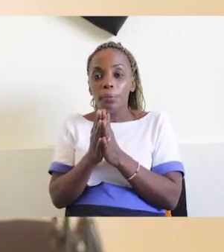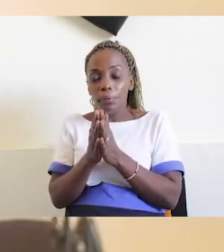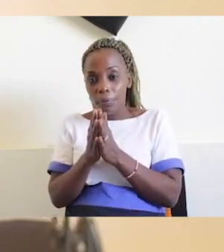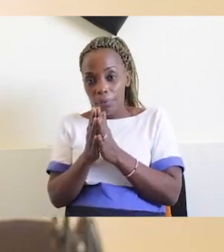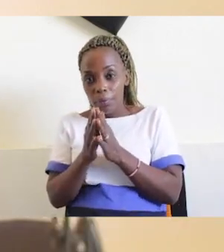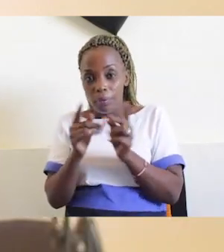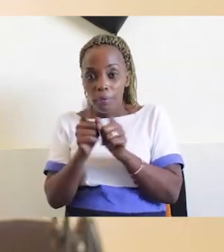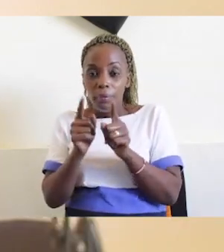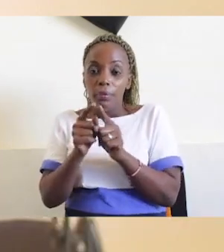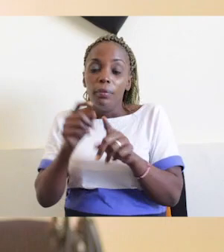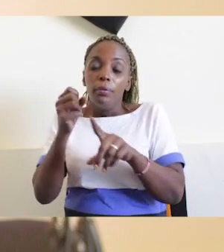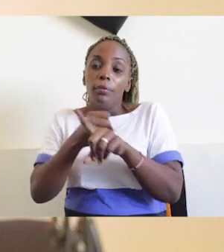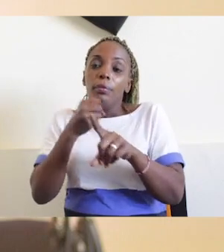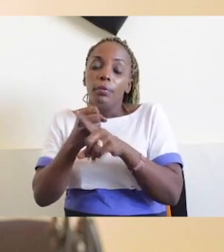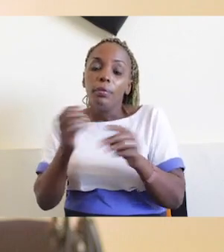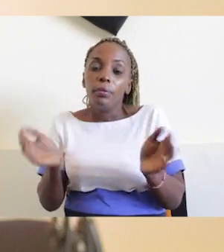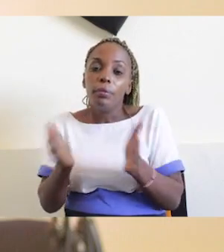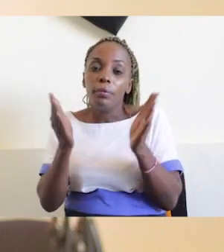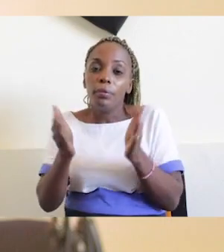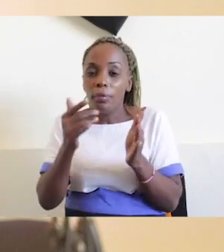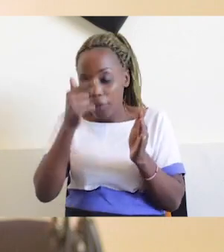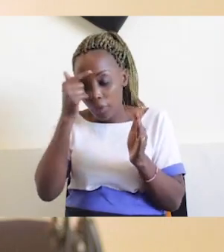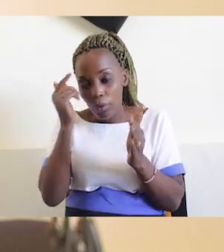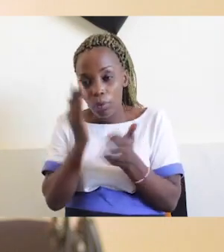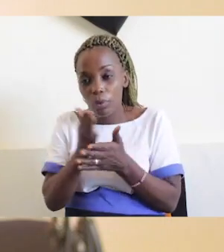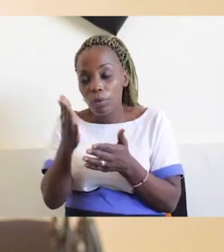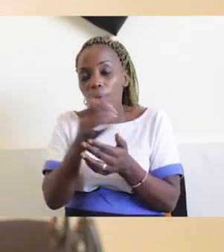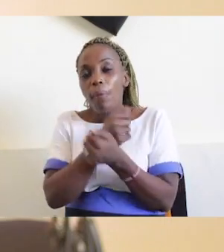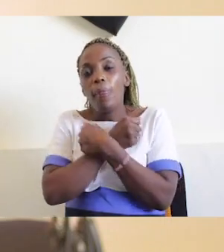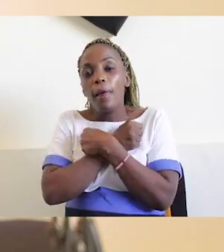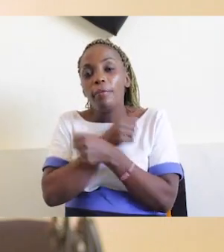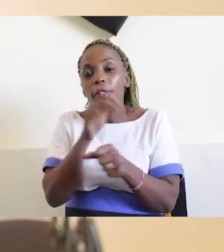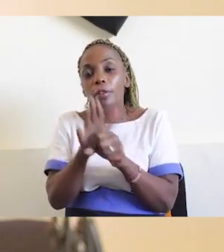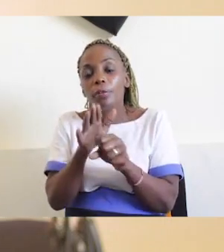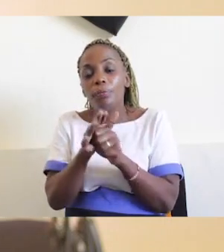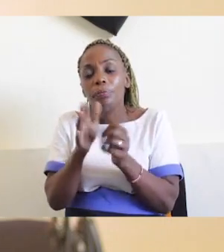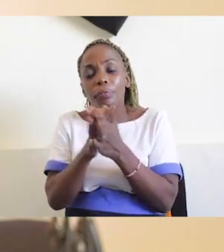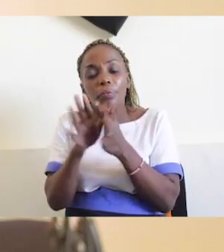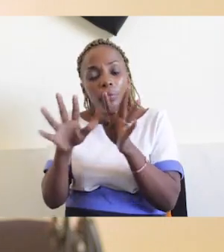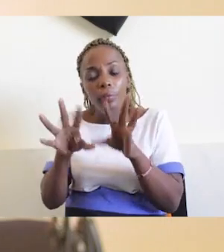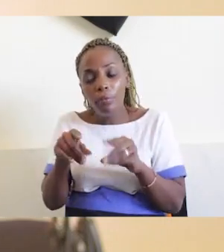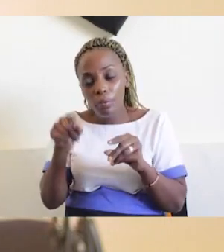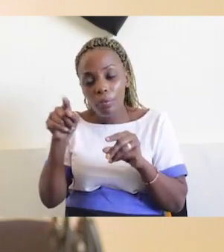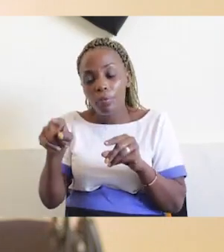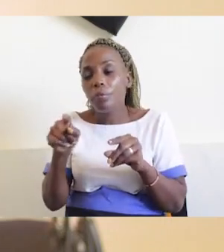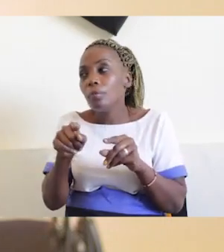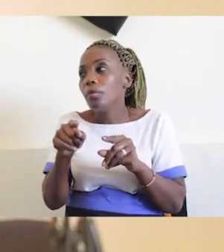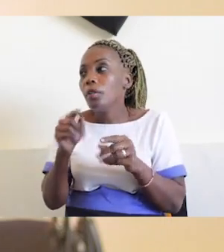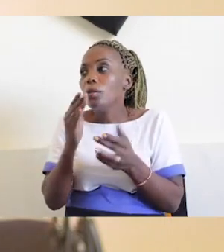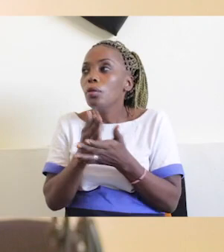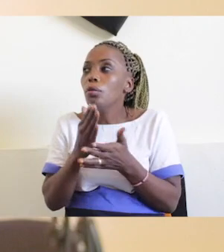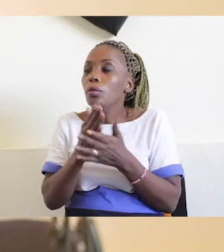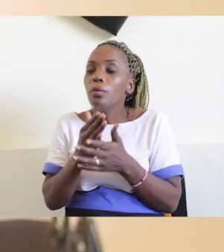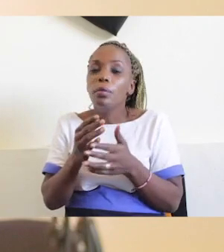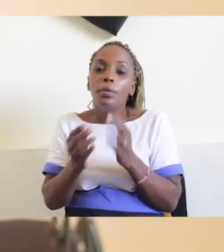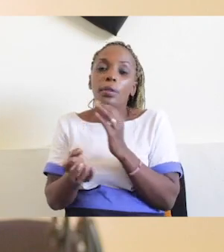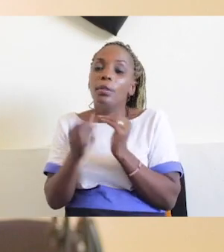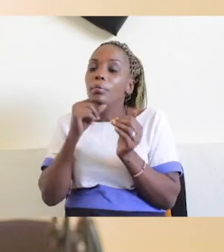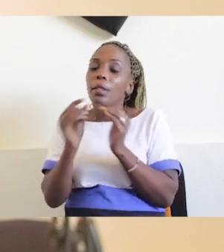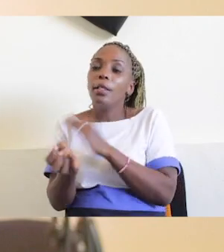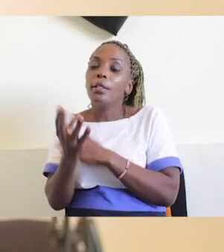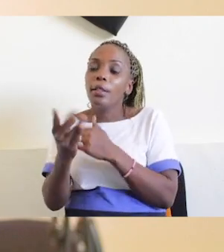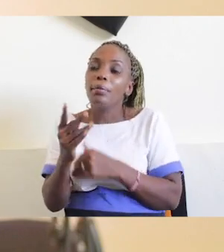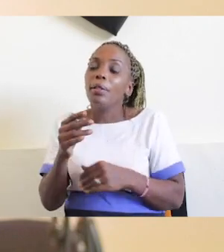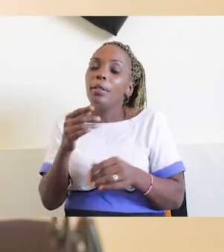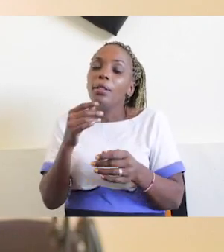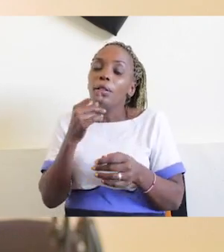And as he sought to encourage her because he loved her and accepted her, he told her that, "I am